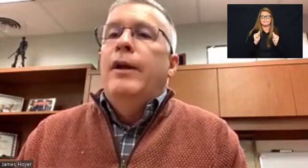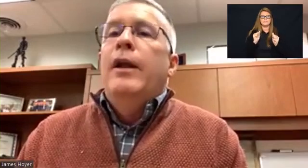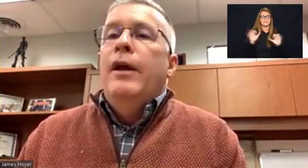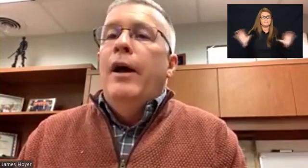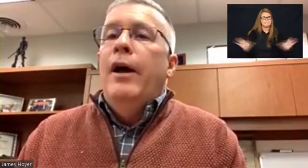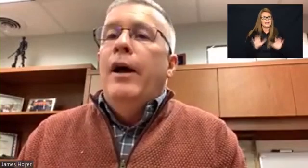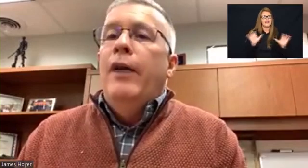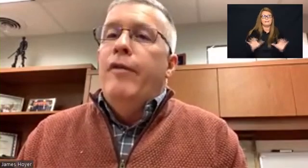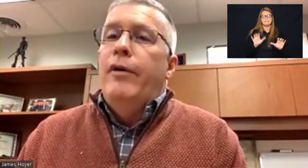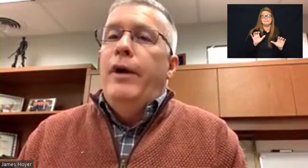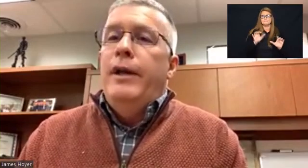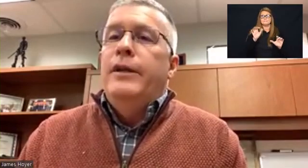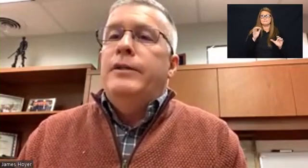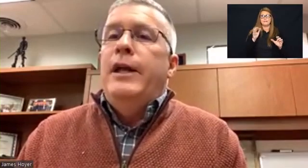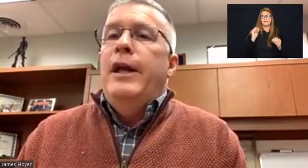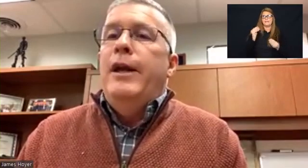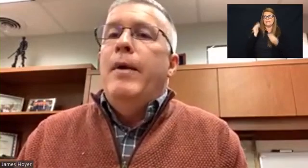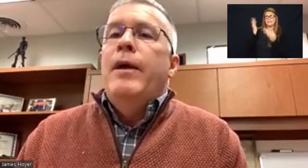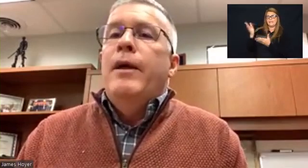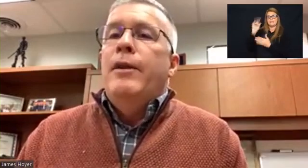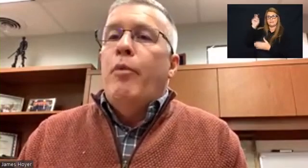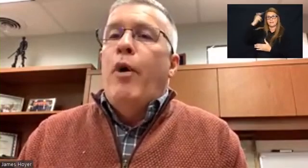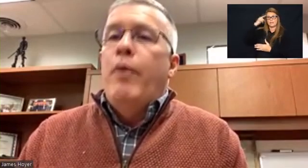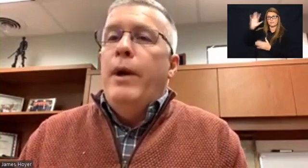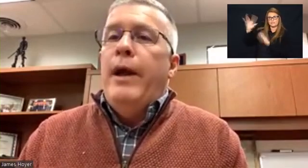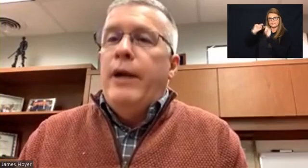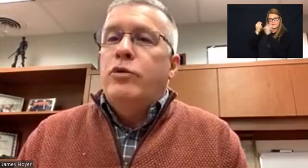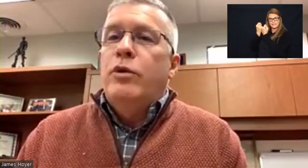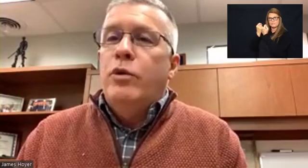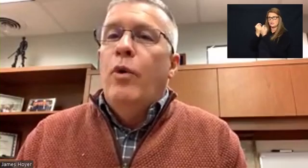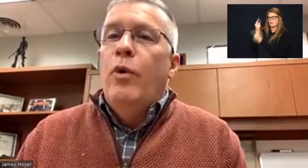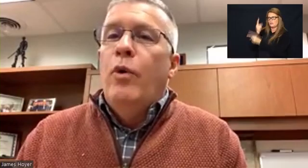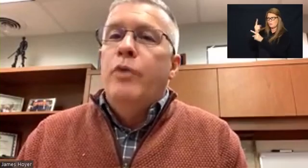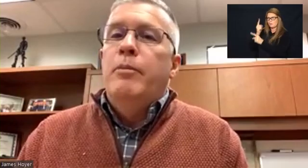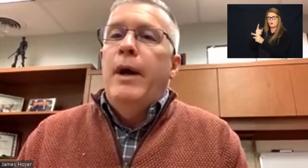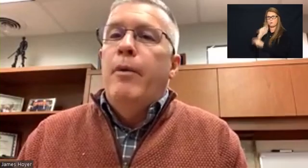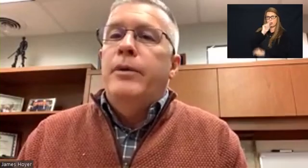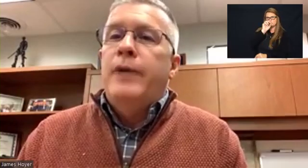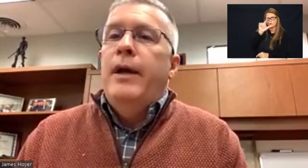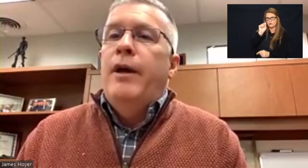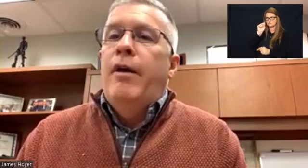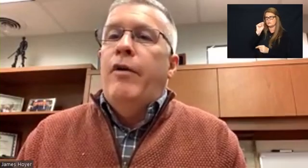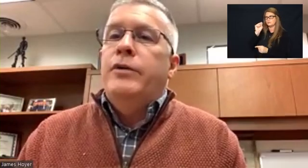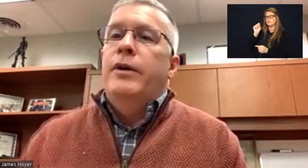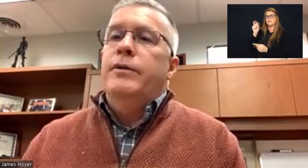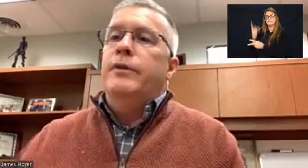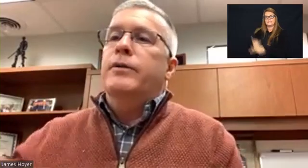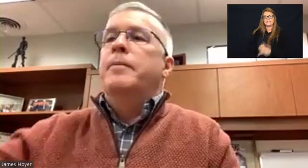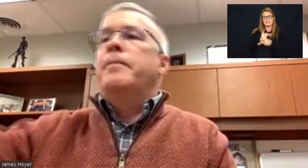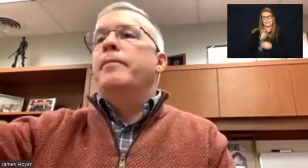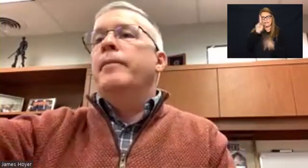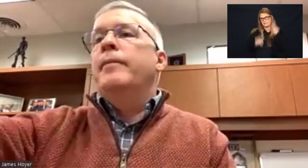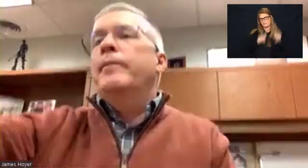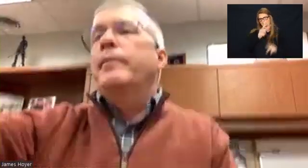giving the governor and his team the appropriate extra tools to be able to take care of our citizens.